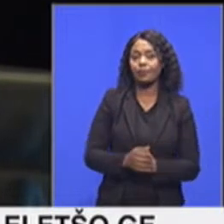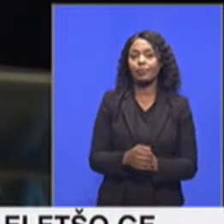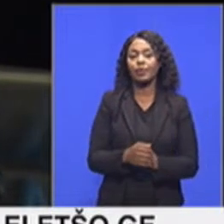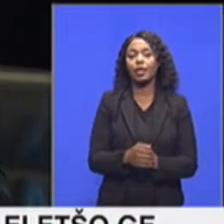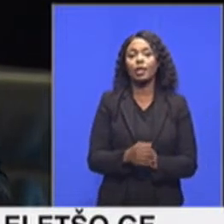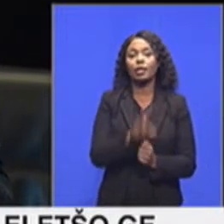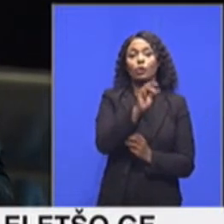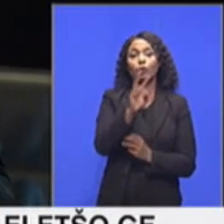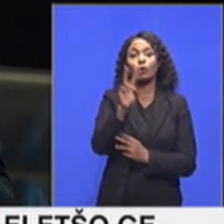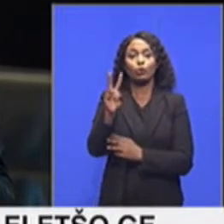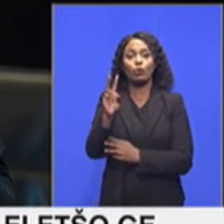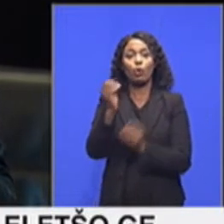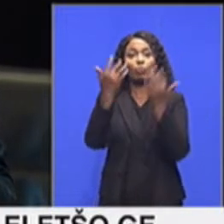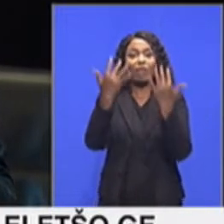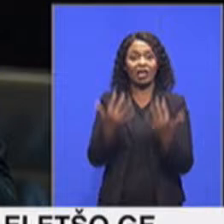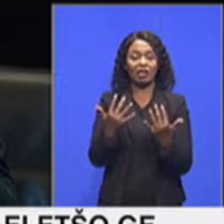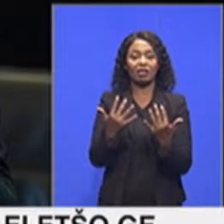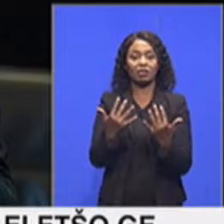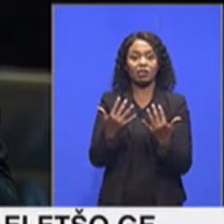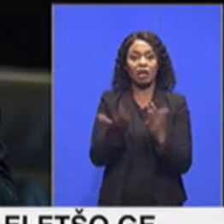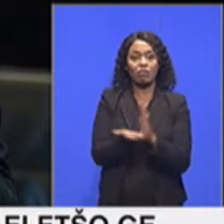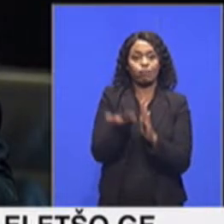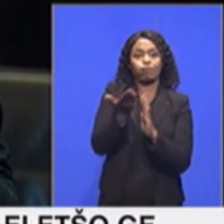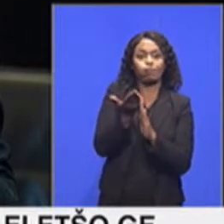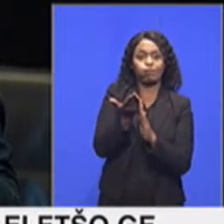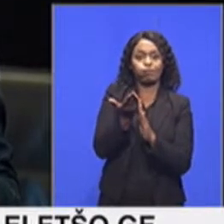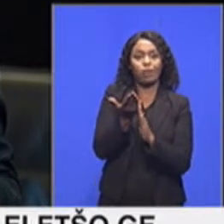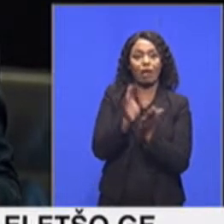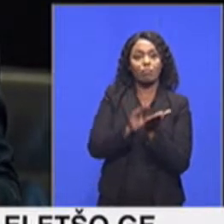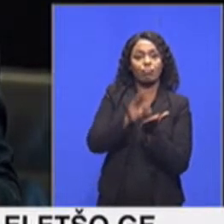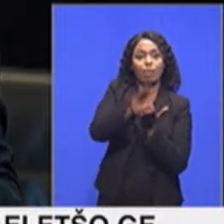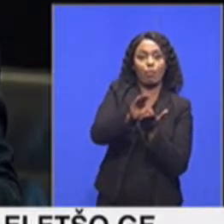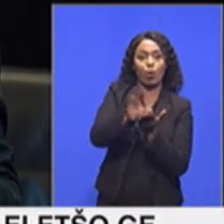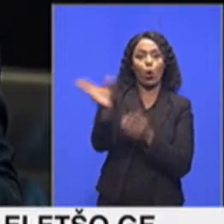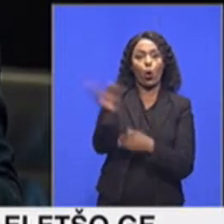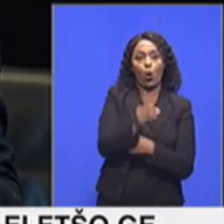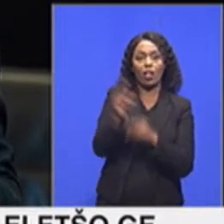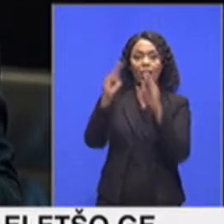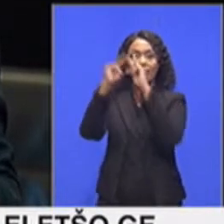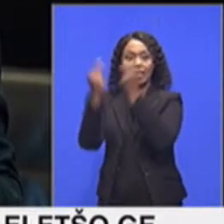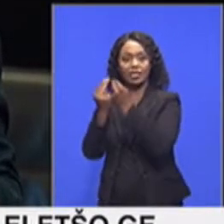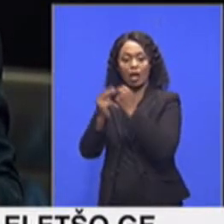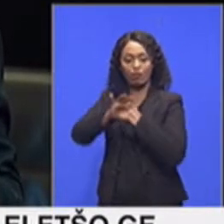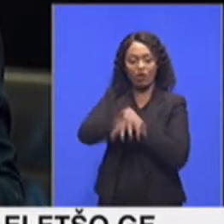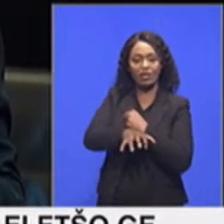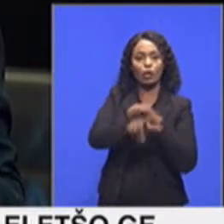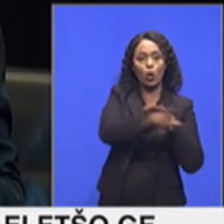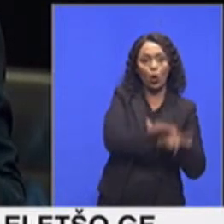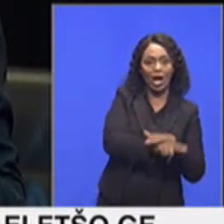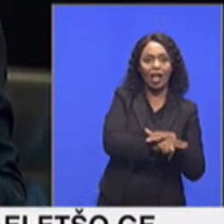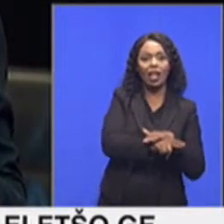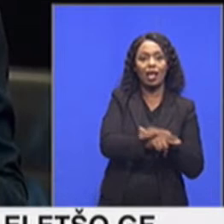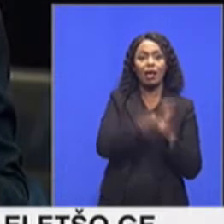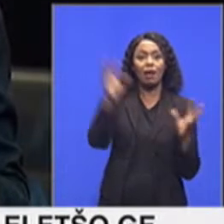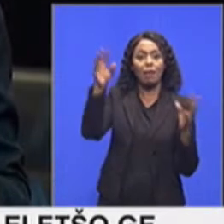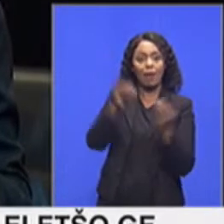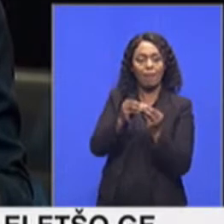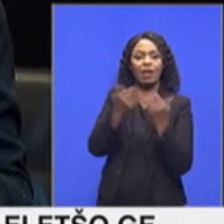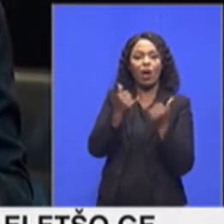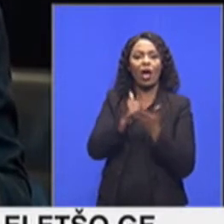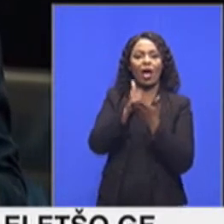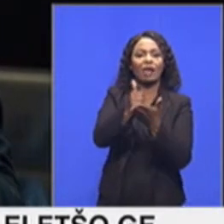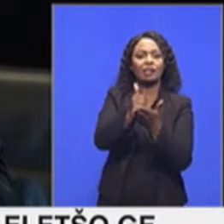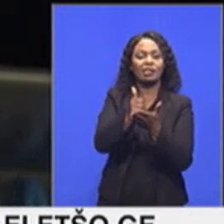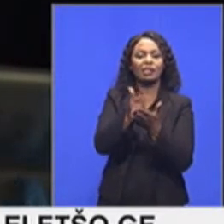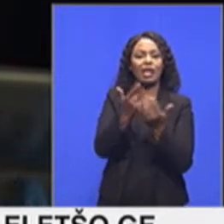budget increases allocation for all spheres of government to assist with urgent spending